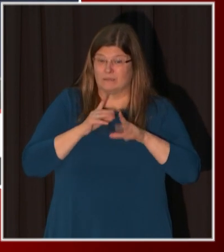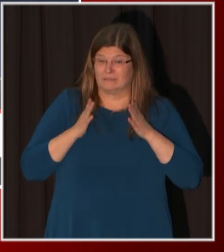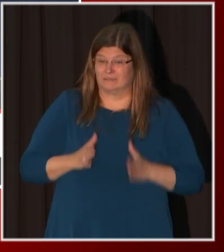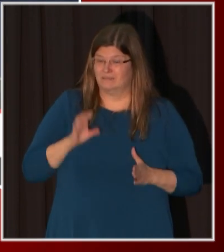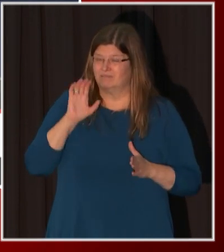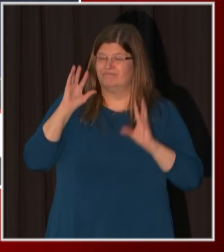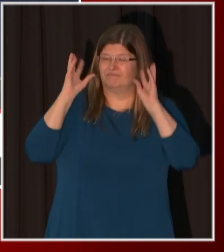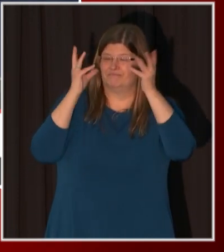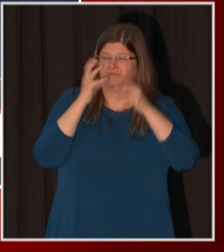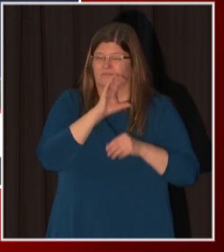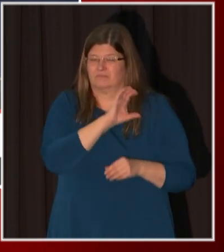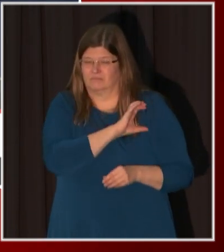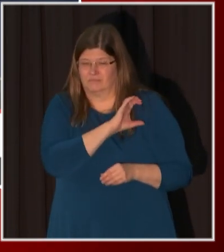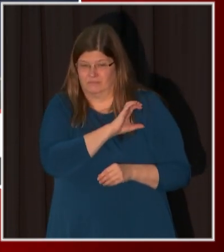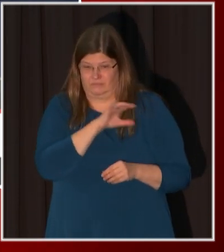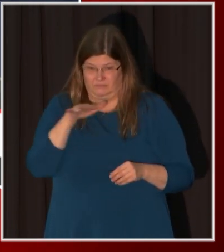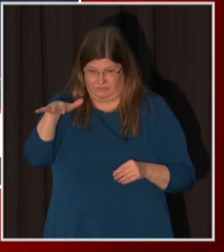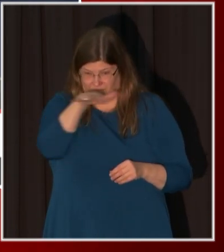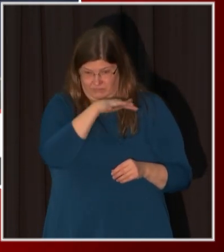What was your other question? You.